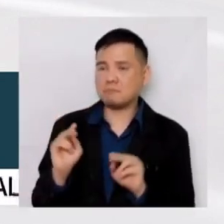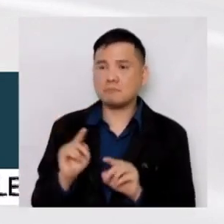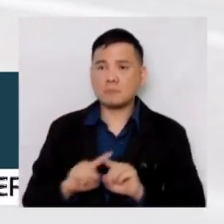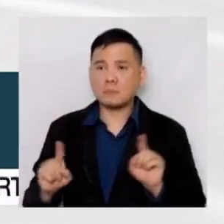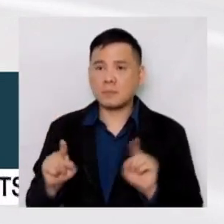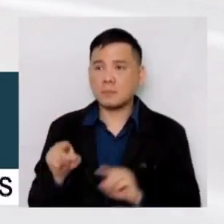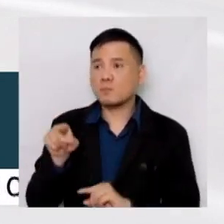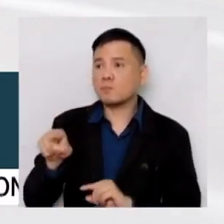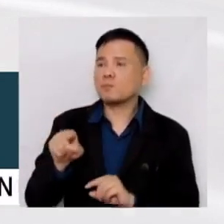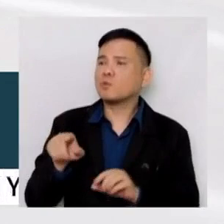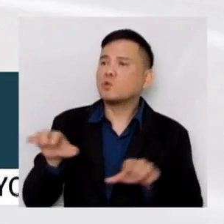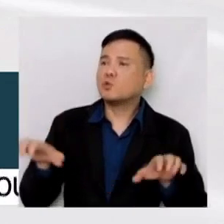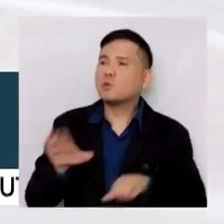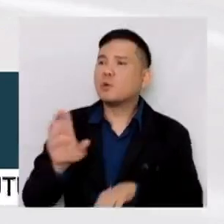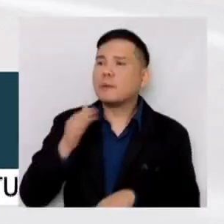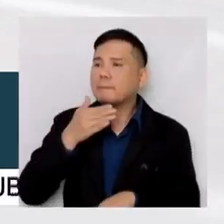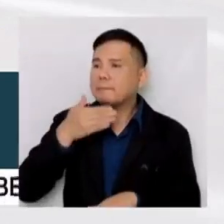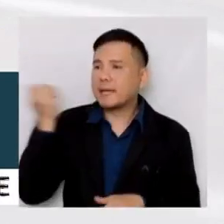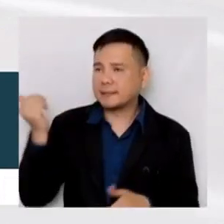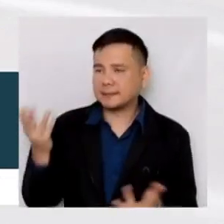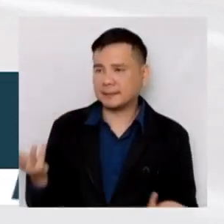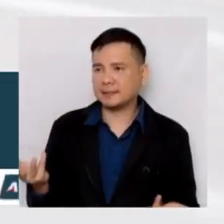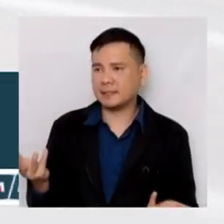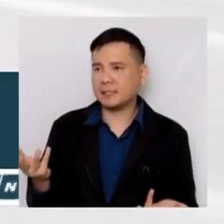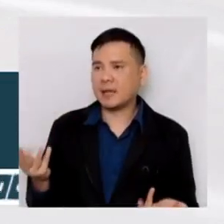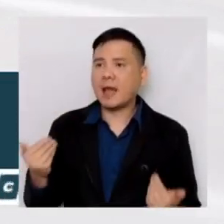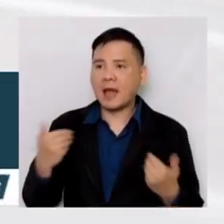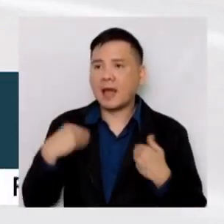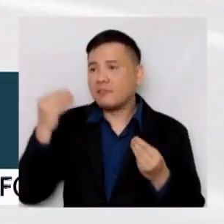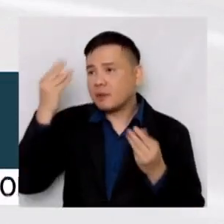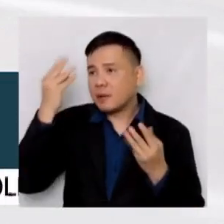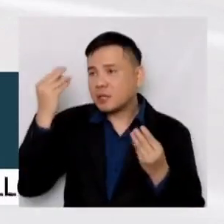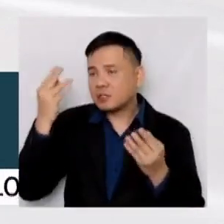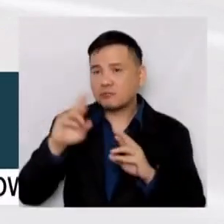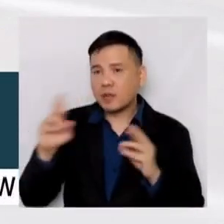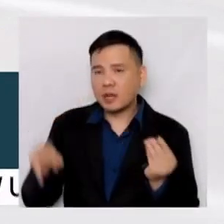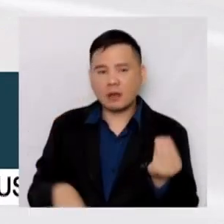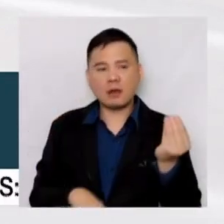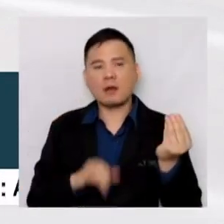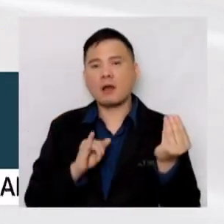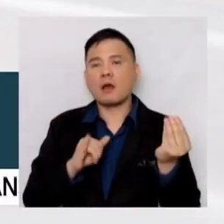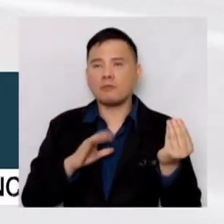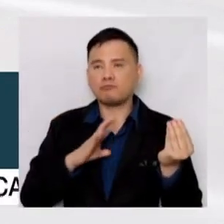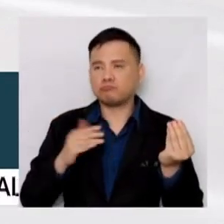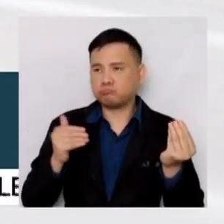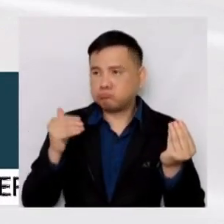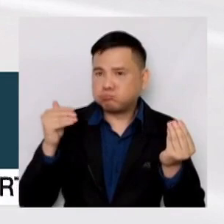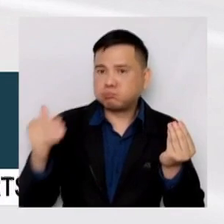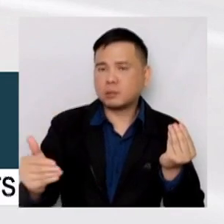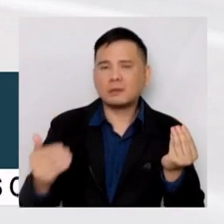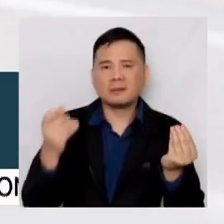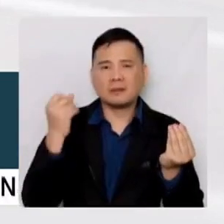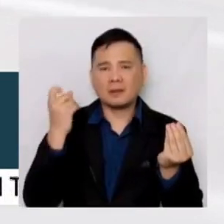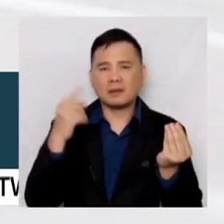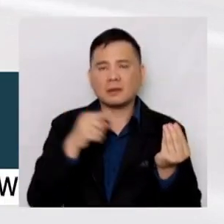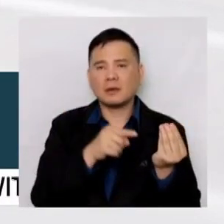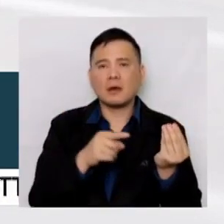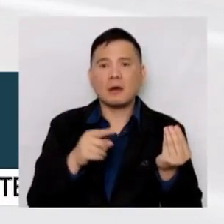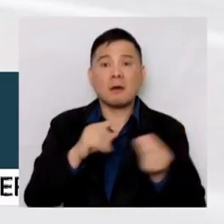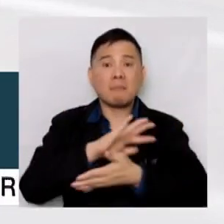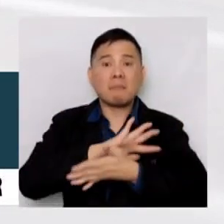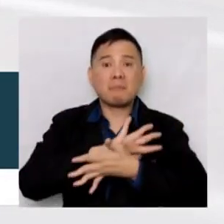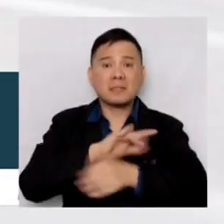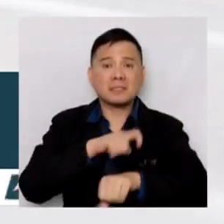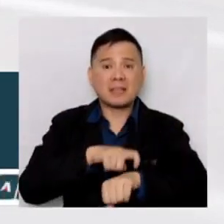according to their best lights, given the knowledge that they had during that particular time. But I would say that the pandemic itself is at a cycle. It's